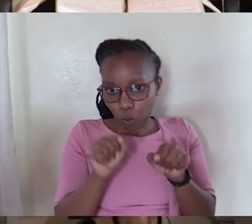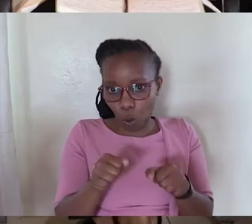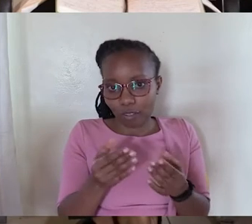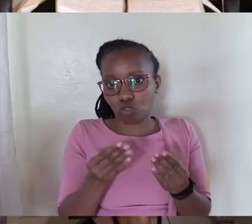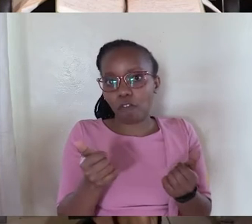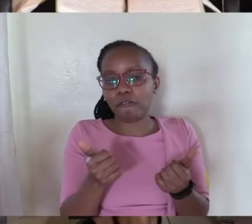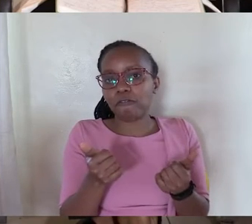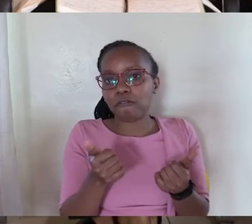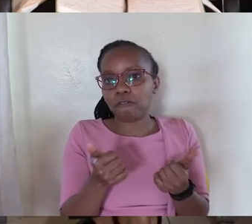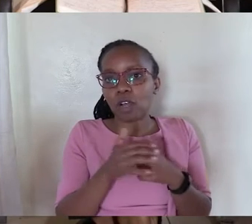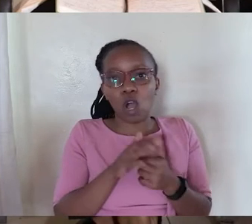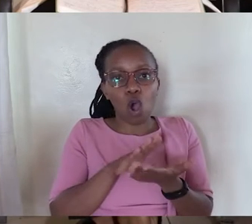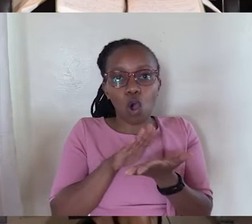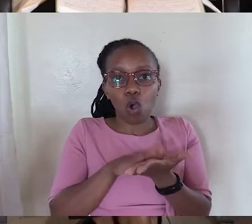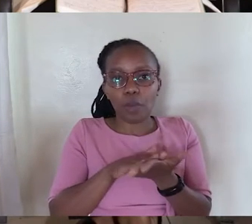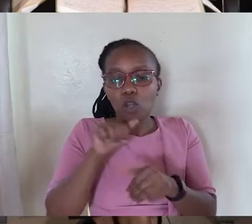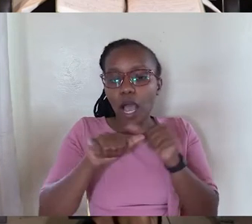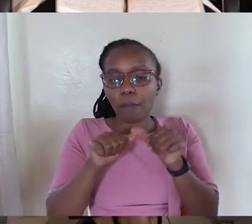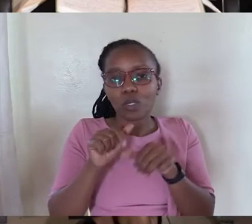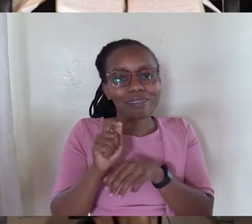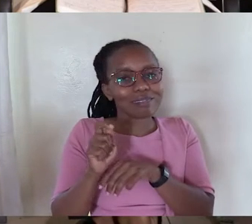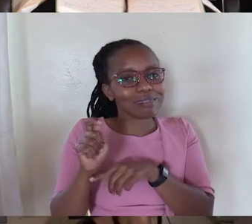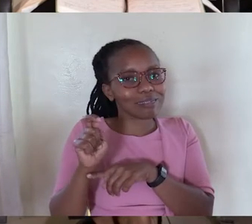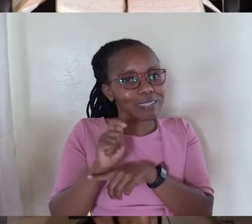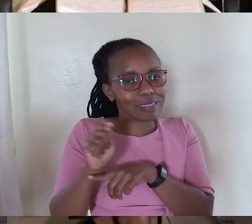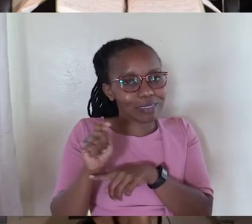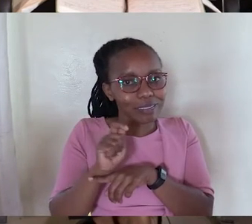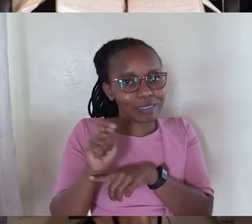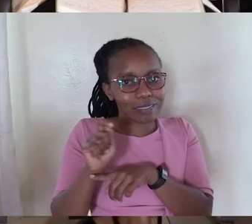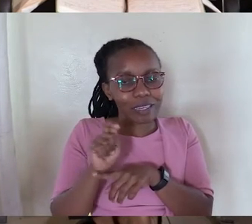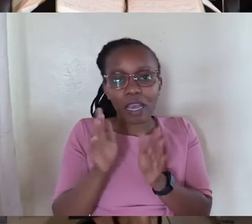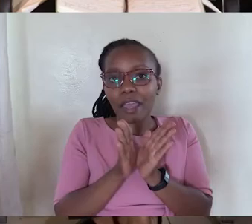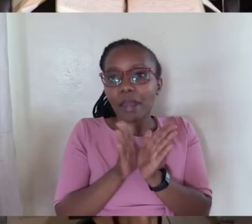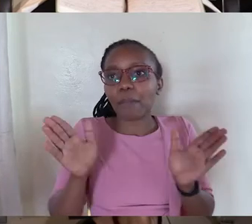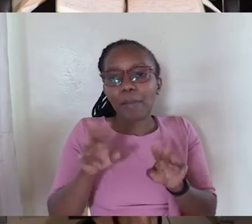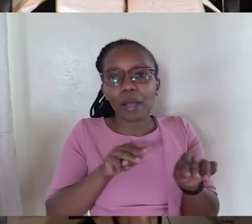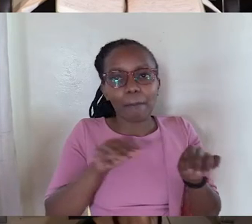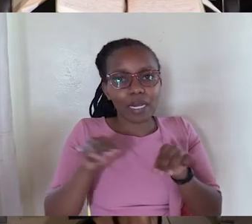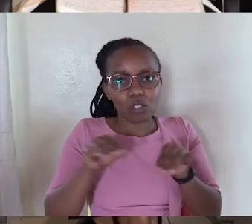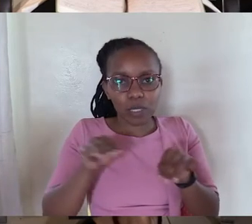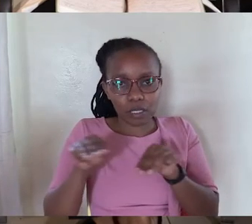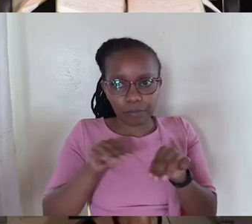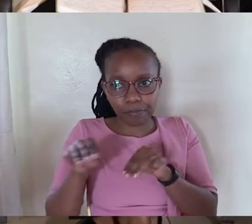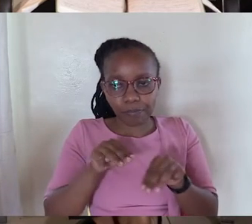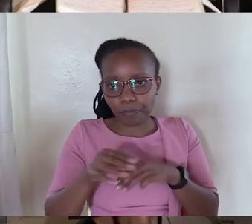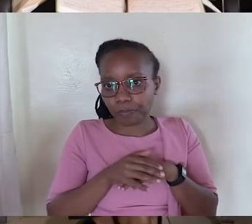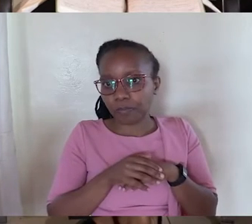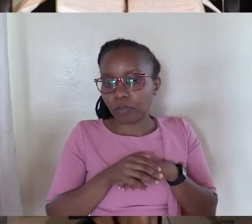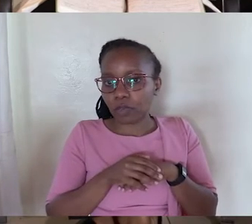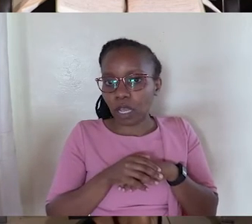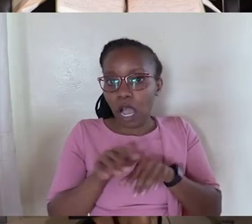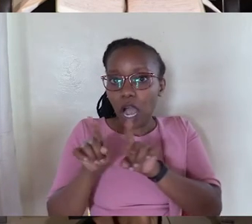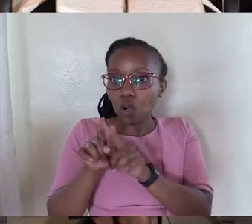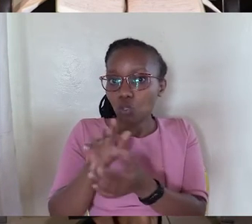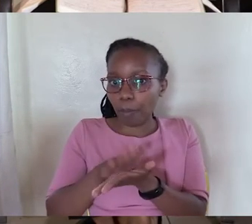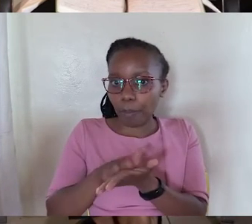We also did make recommendations on training, specifically in the area of public order management, as well as a